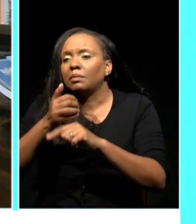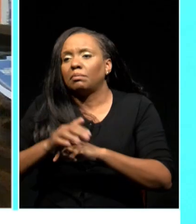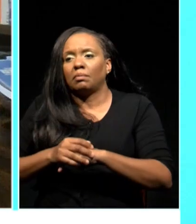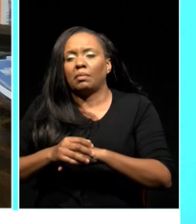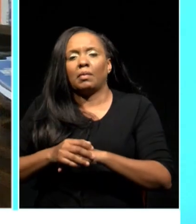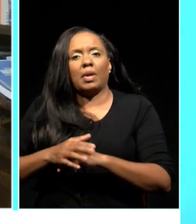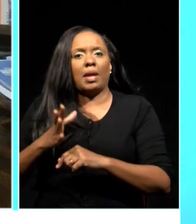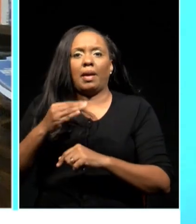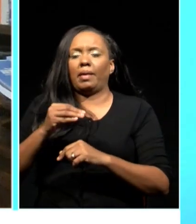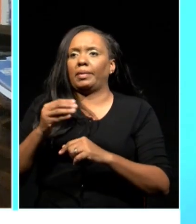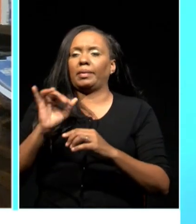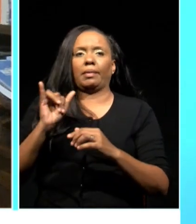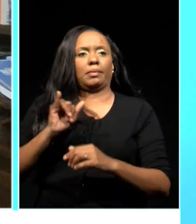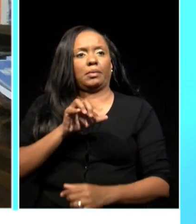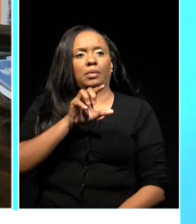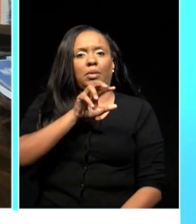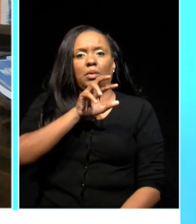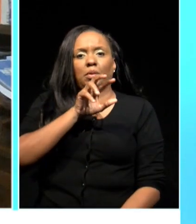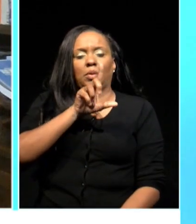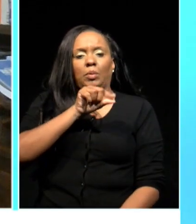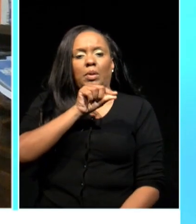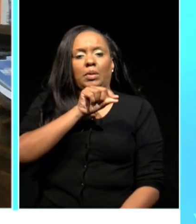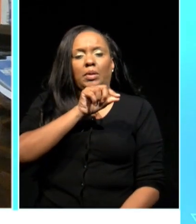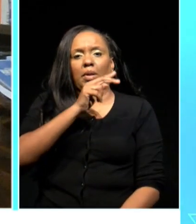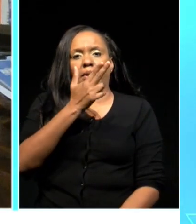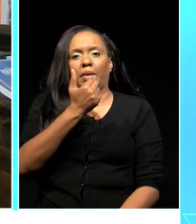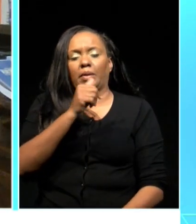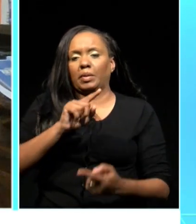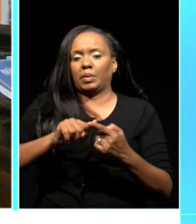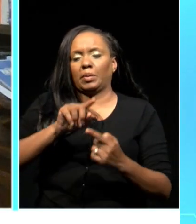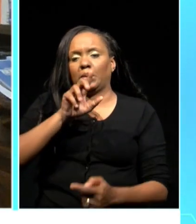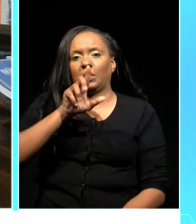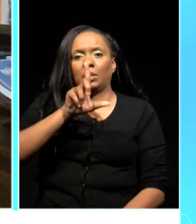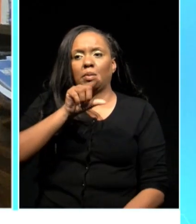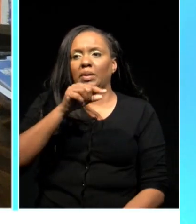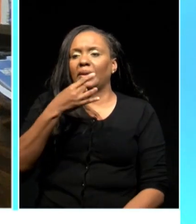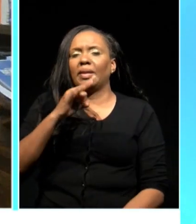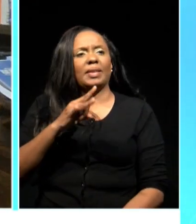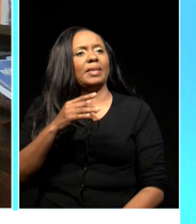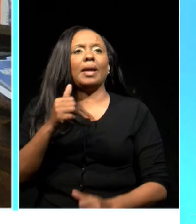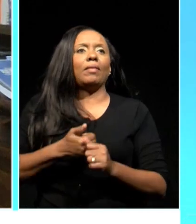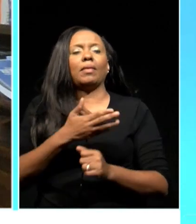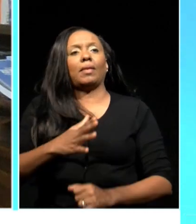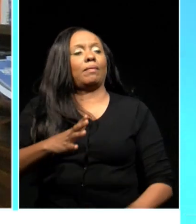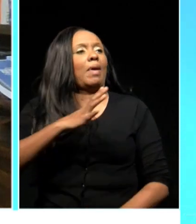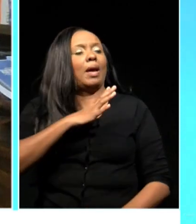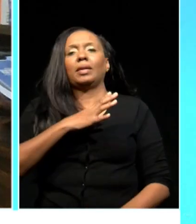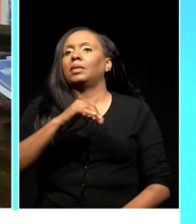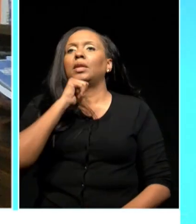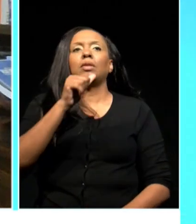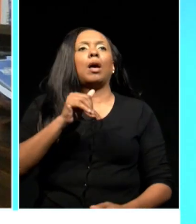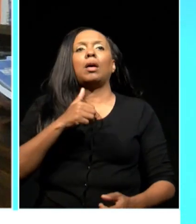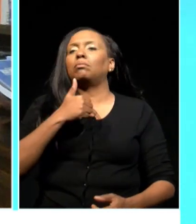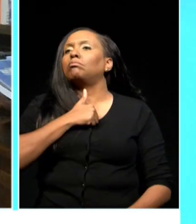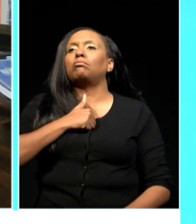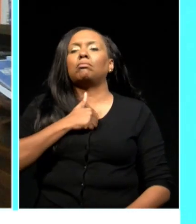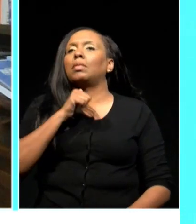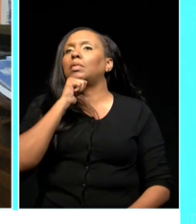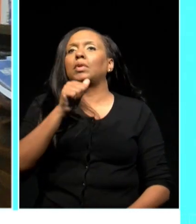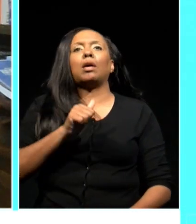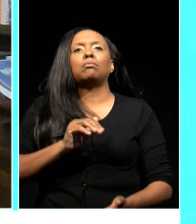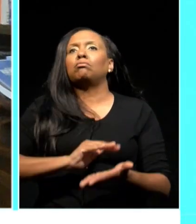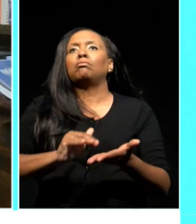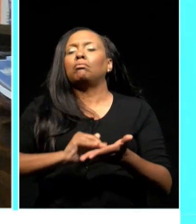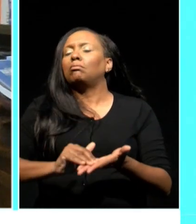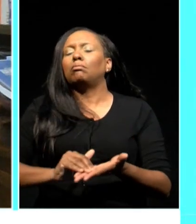they did between 2013 and 2018 in particular was fine, and therefore they had nothing to apologize for. I think we need to confront that.